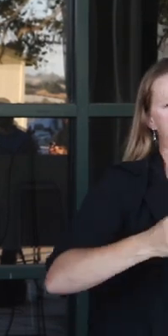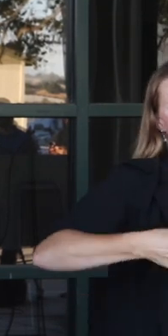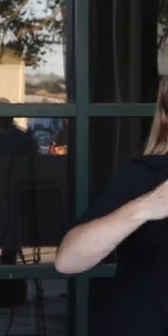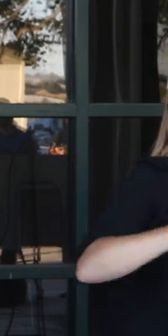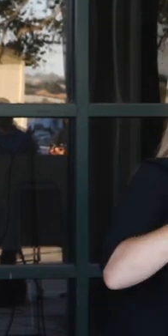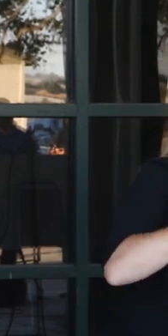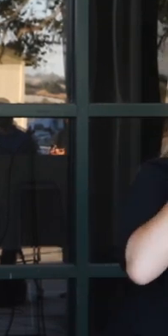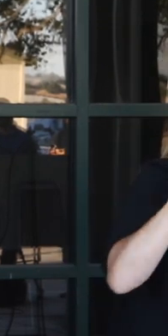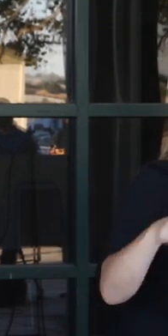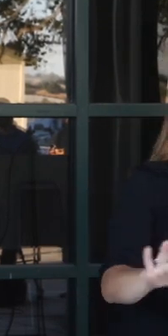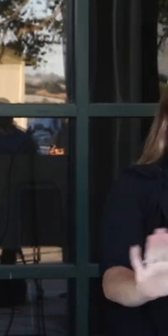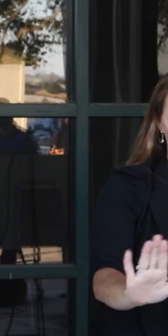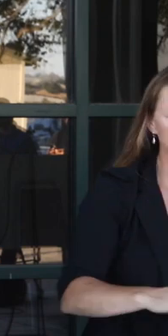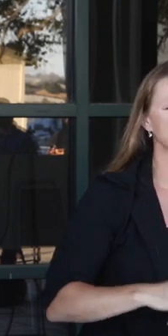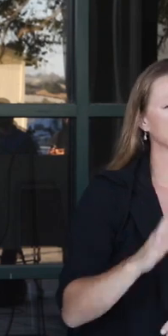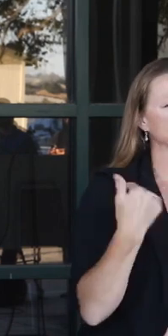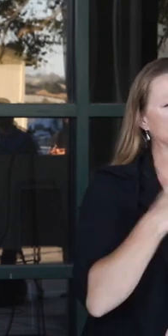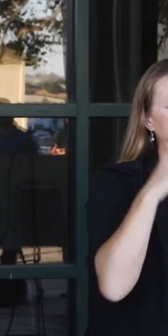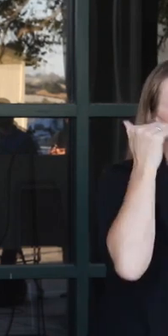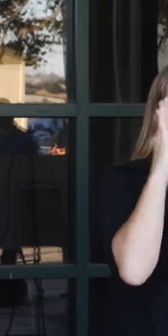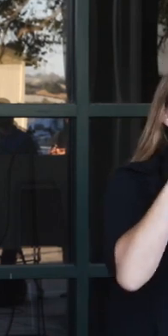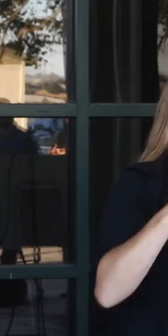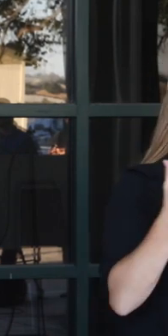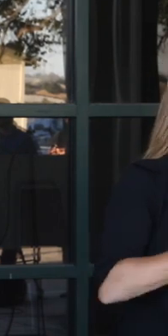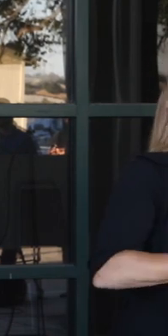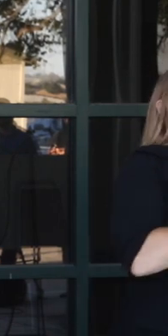expected to recover.